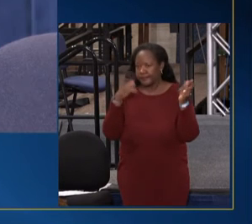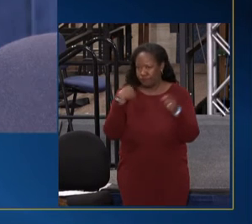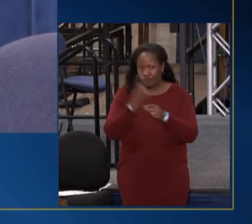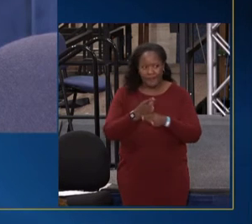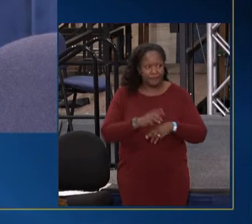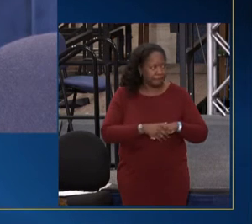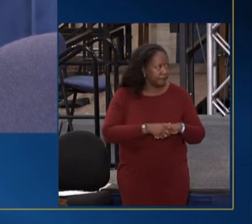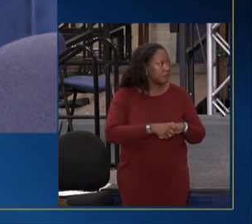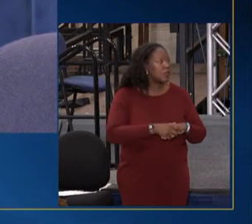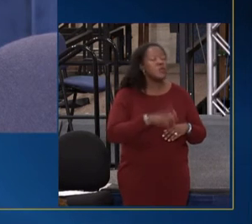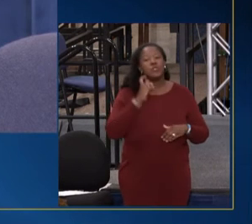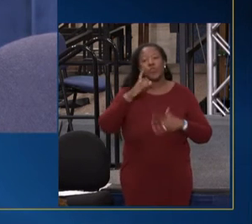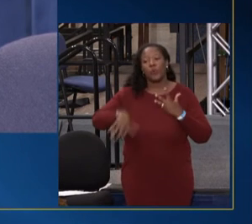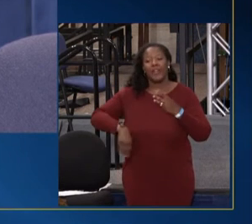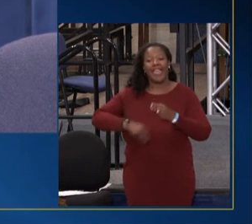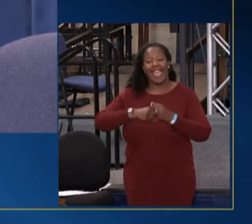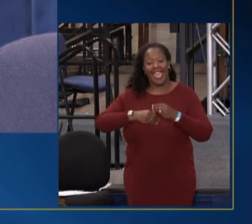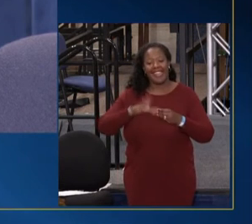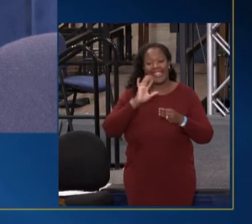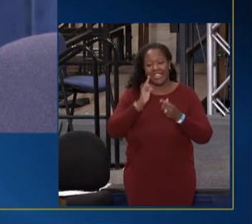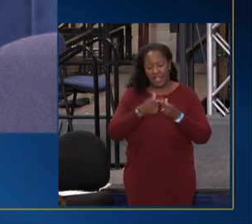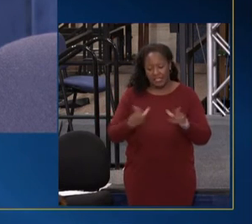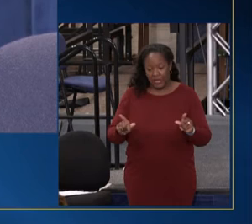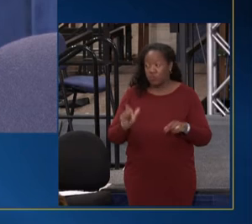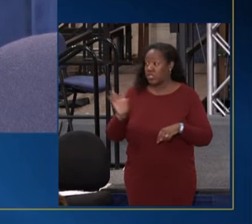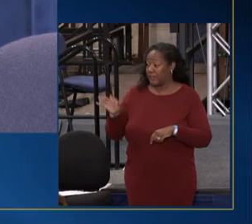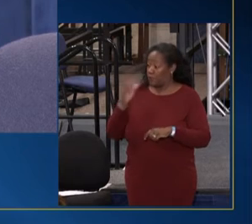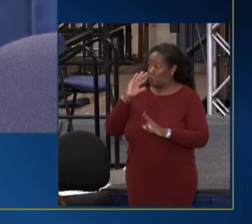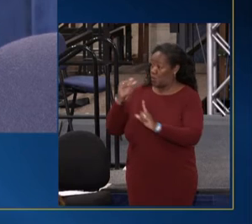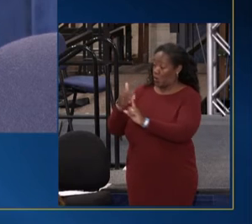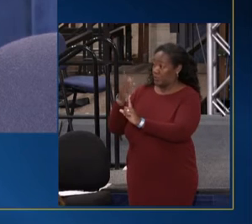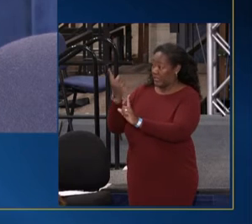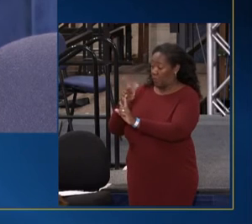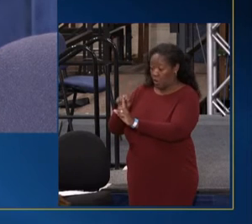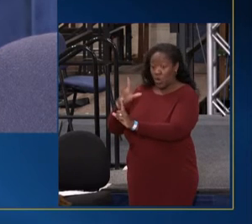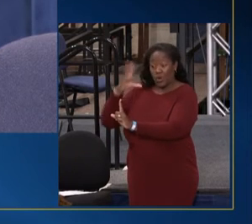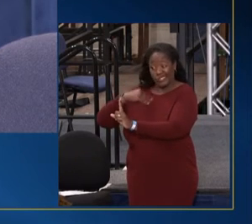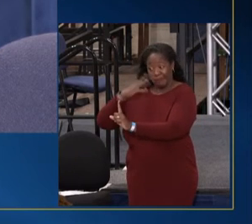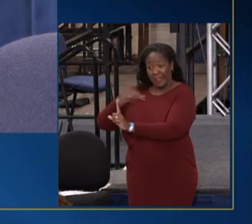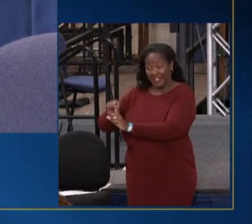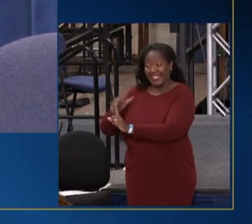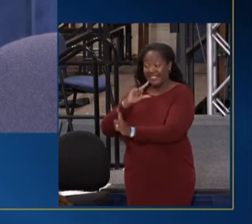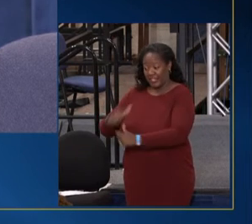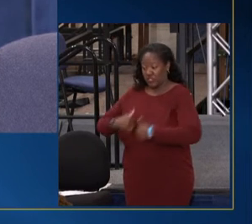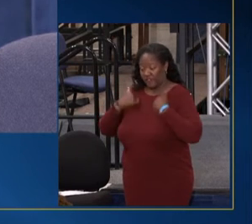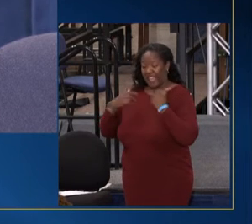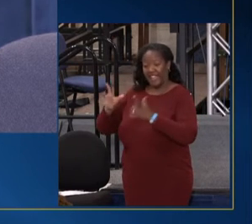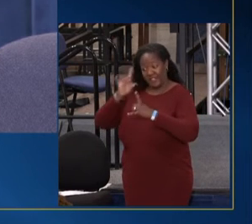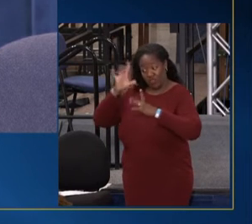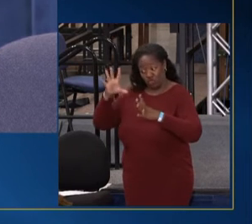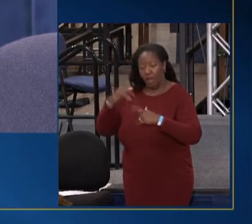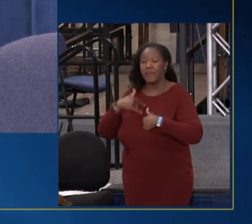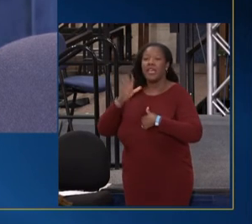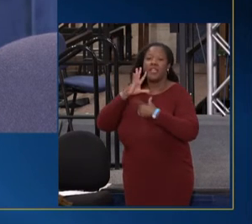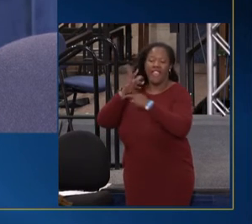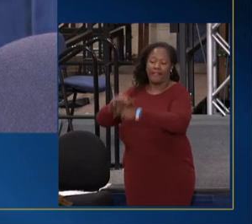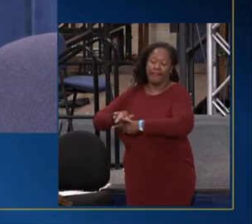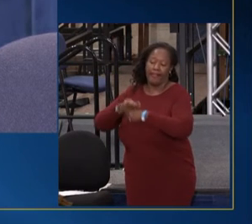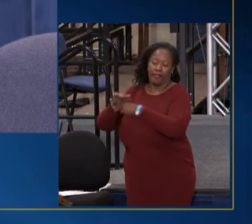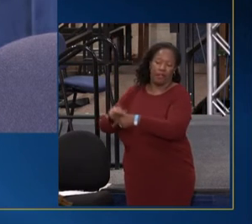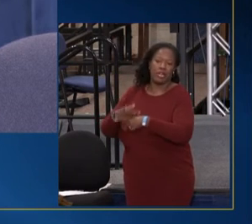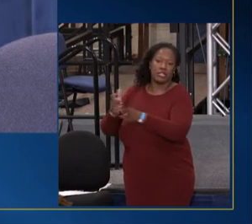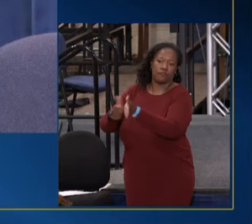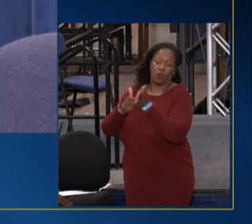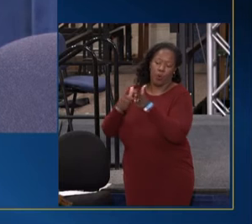We've added language that if you find an individual who survived SOGI change efforts, that trauma-informed care is a required